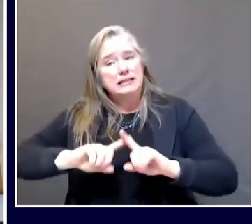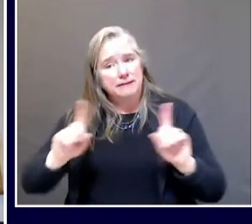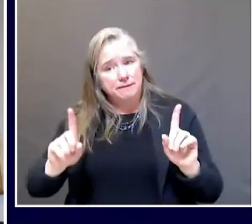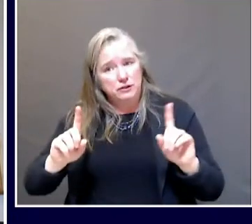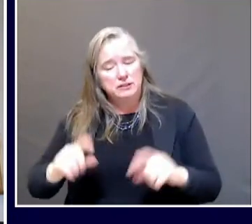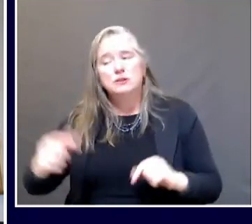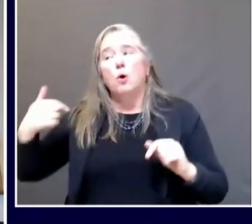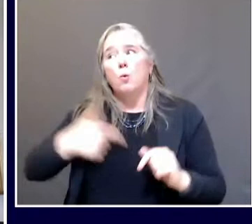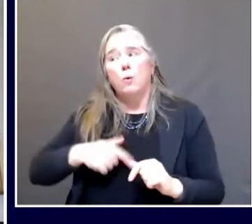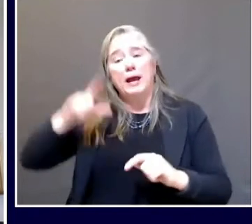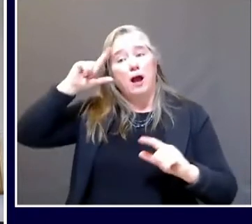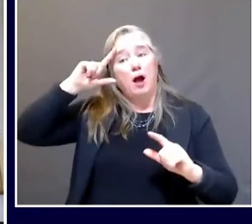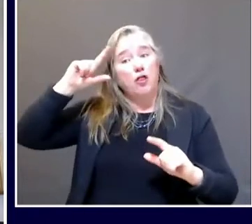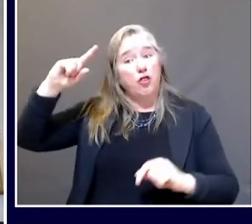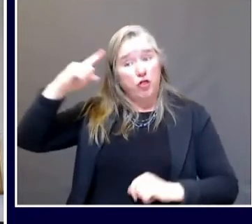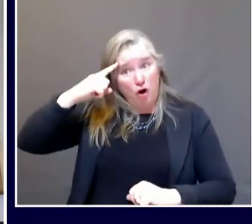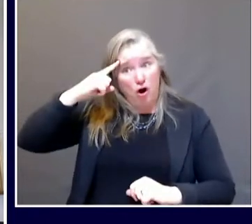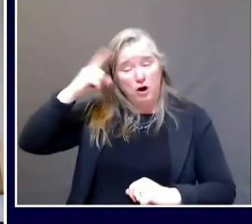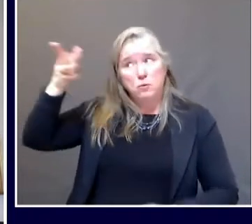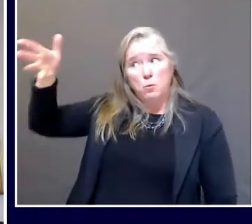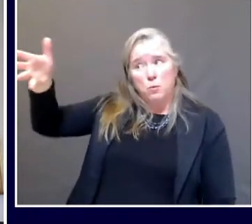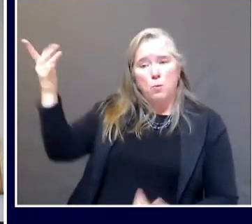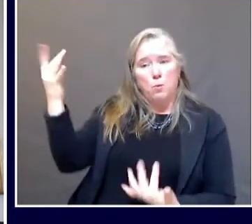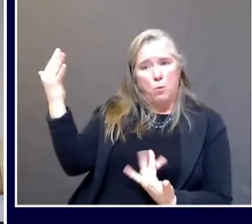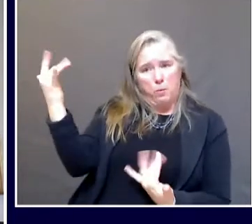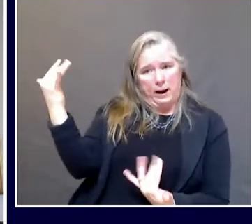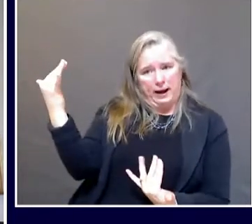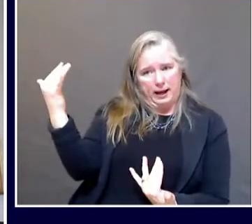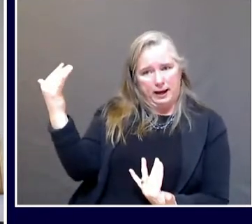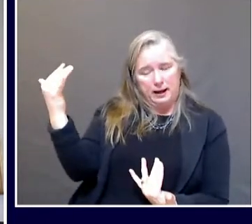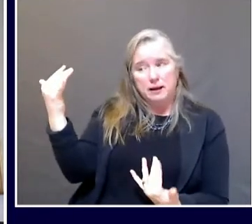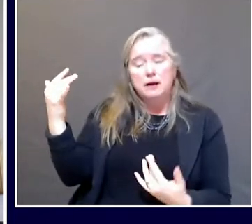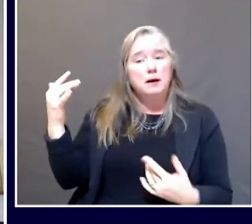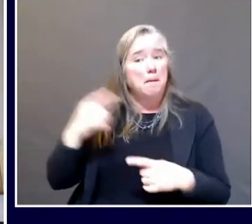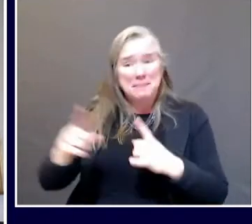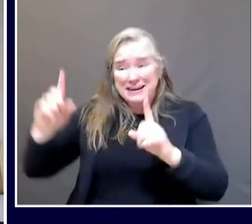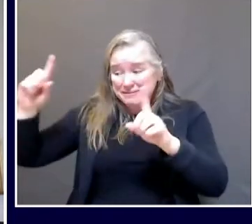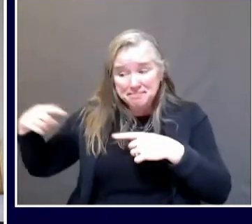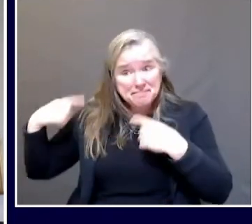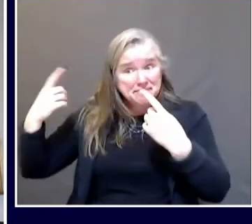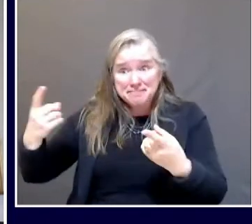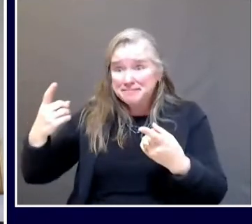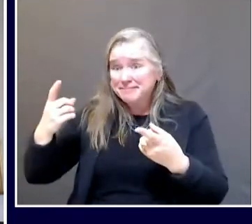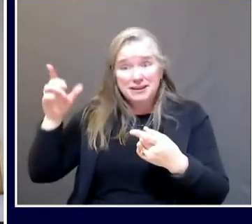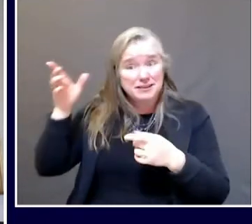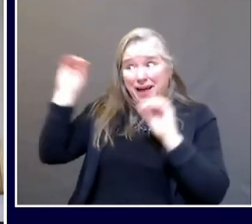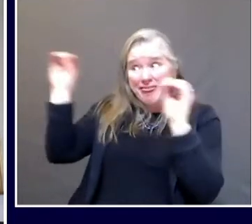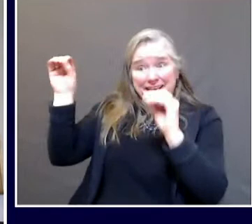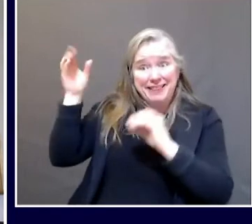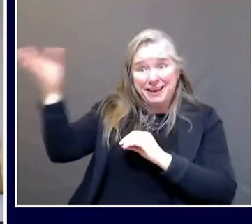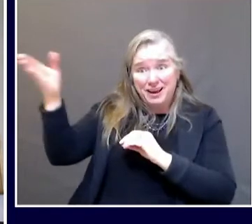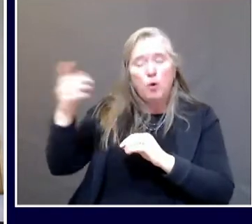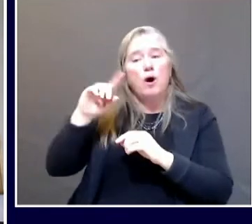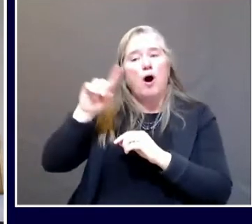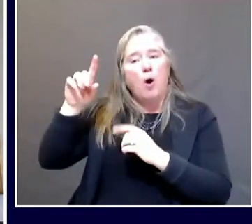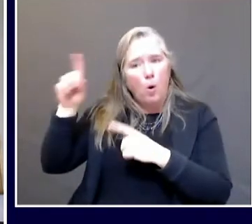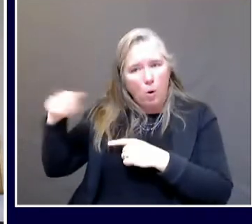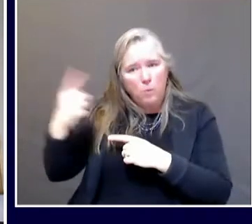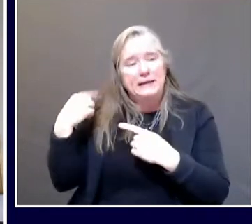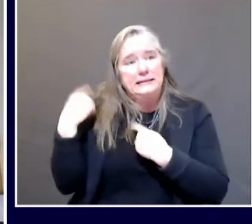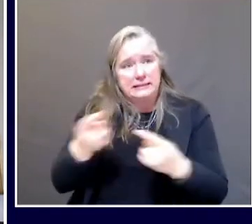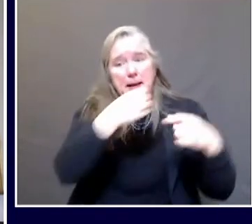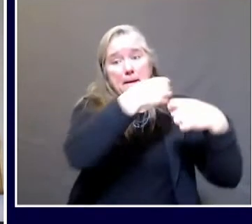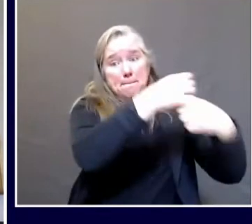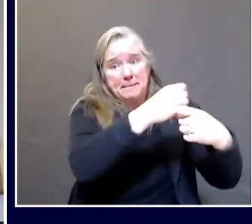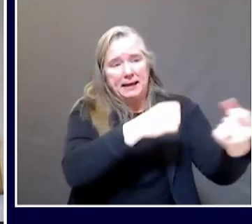no disruption with that. And we have no reason to believe, nor have we been told that there is any reason to think that second doses will be delayed in